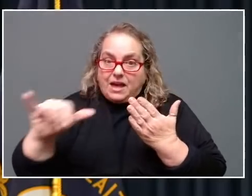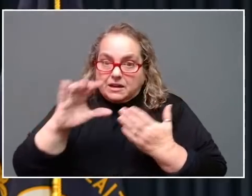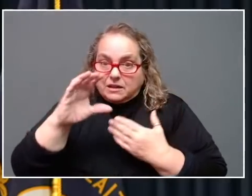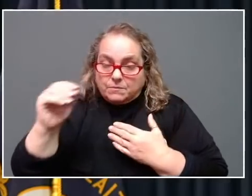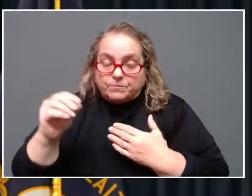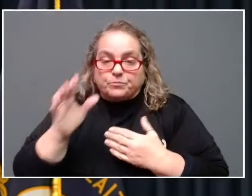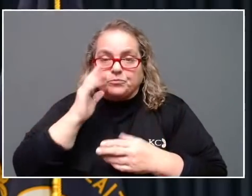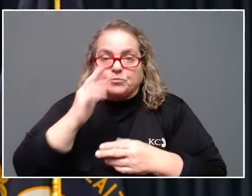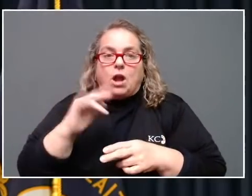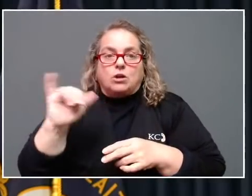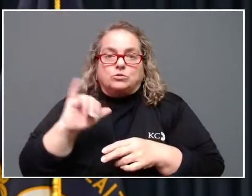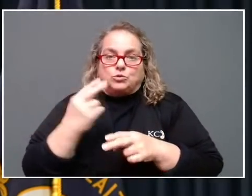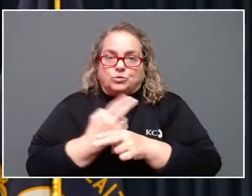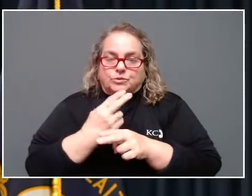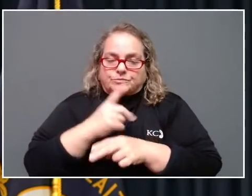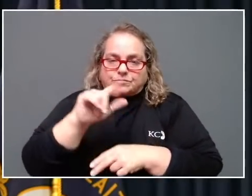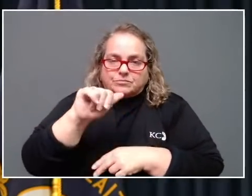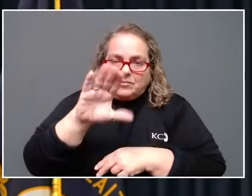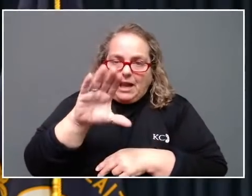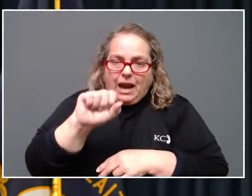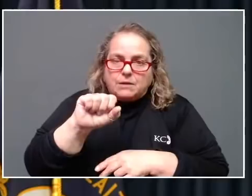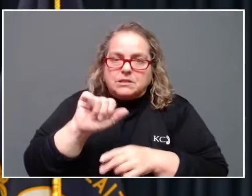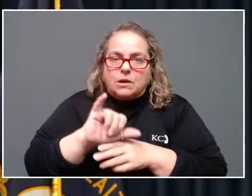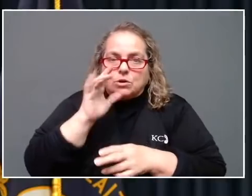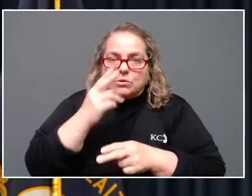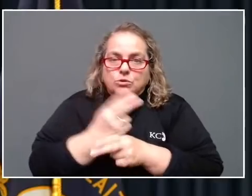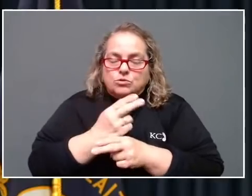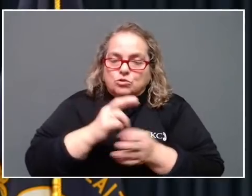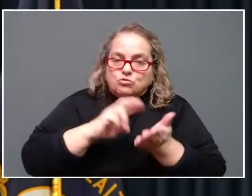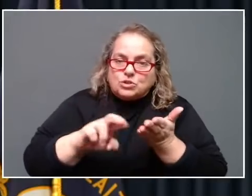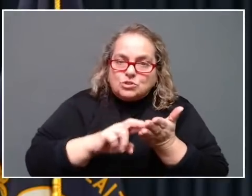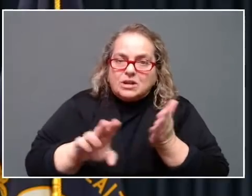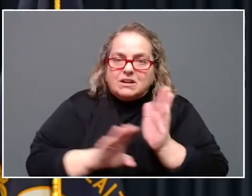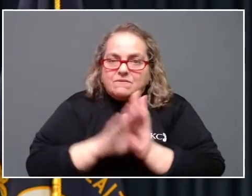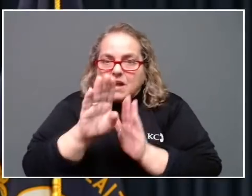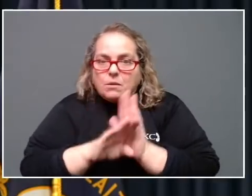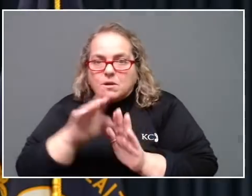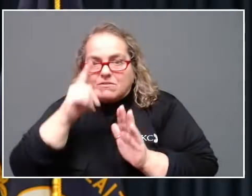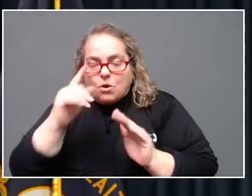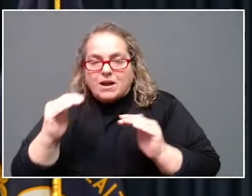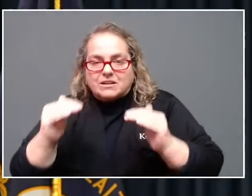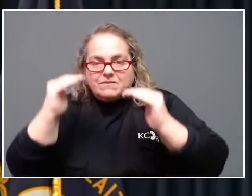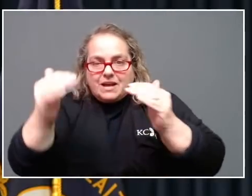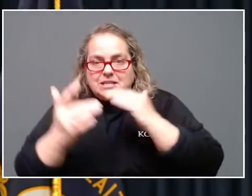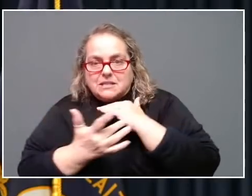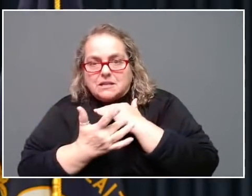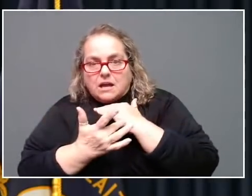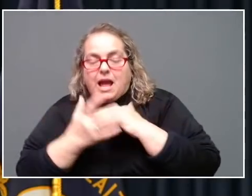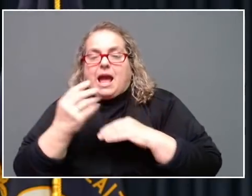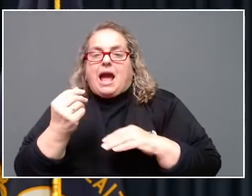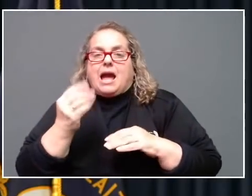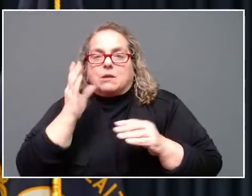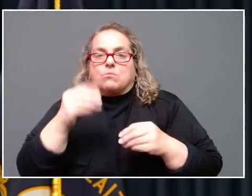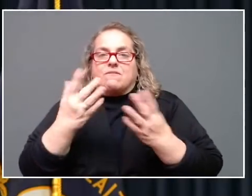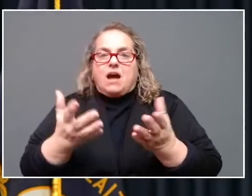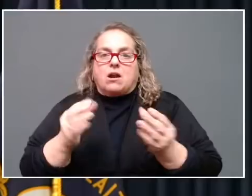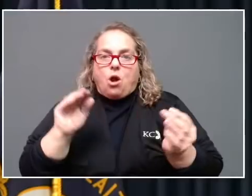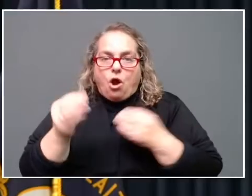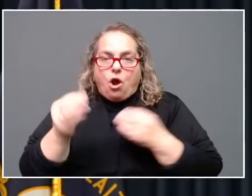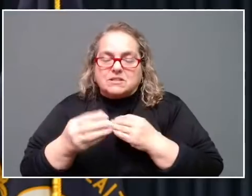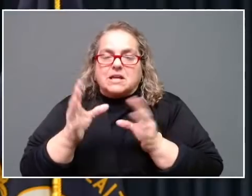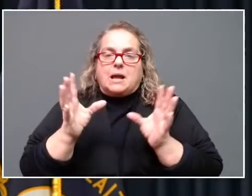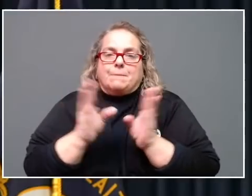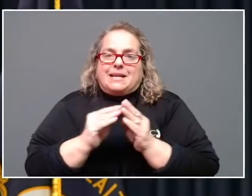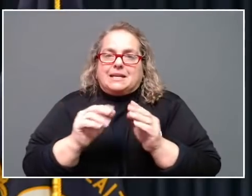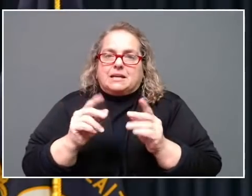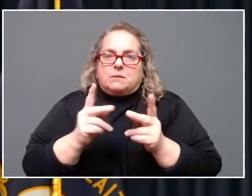used in research and development of this advanced technology, as well as providing offices and meeting space for faculty and staff.